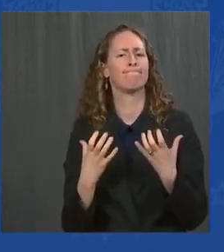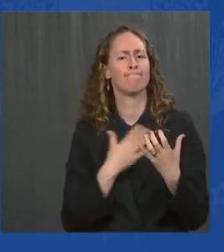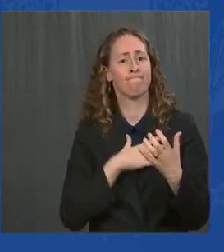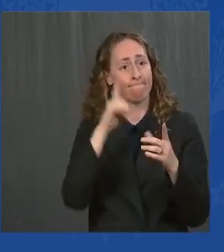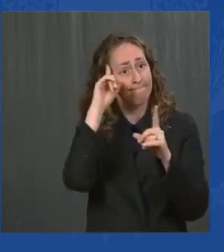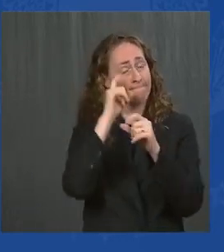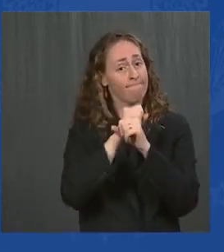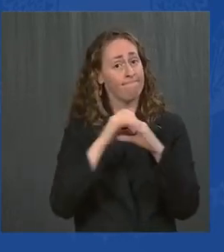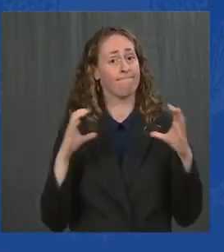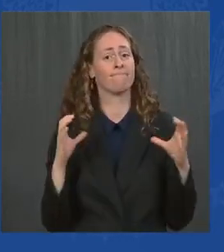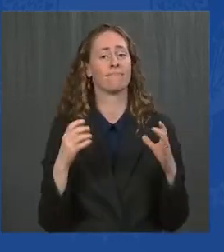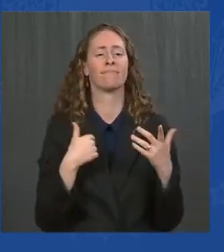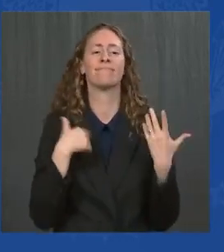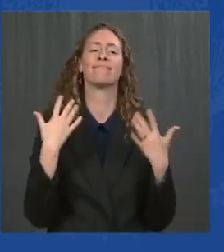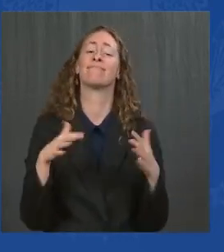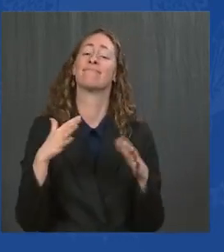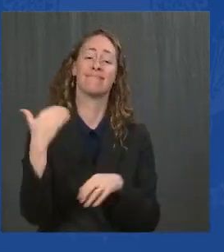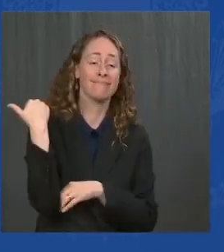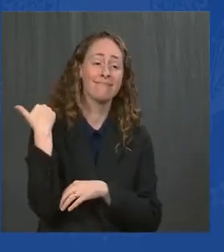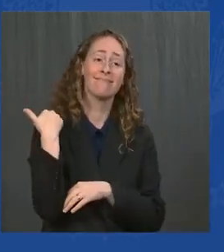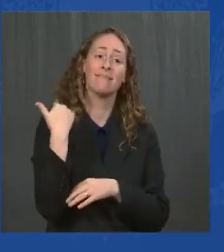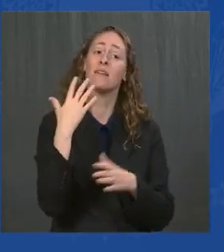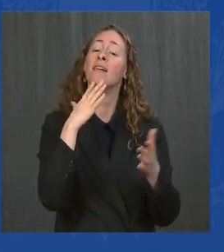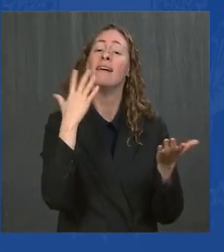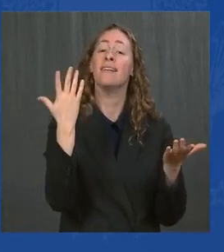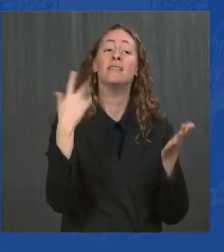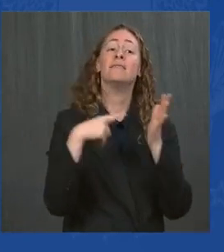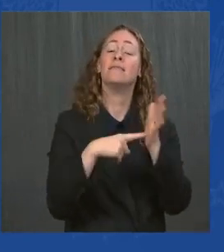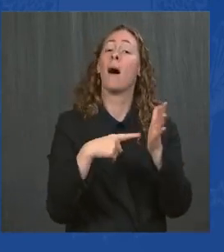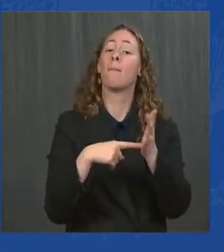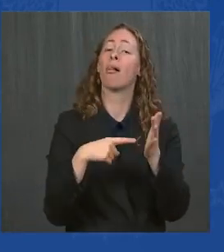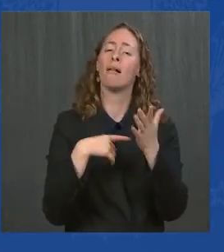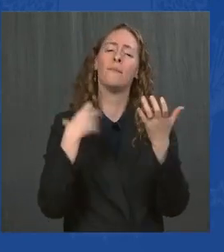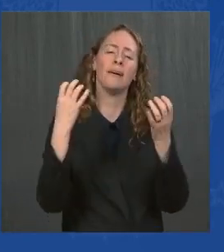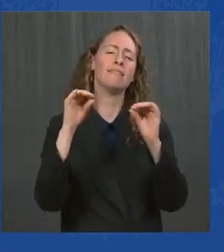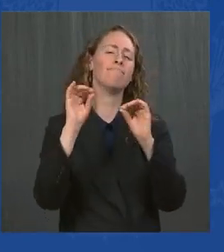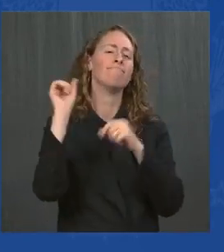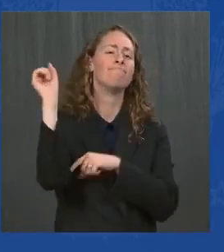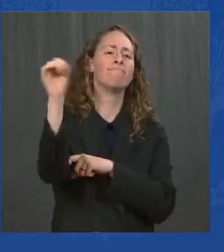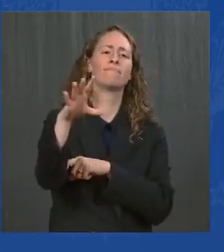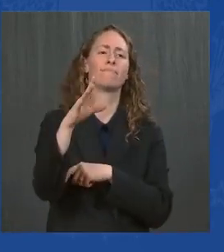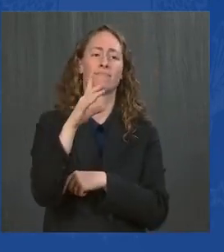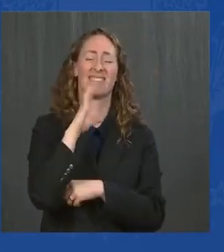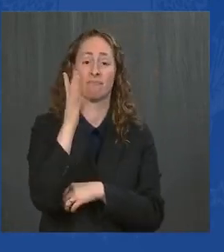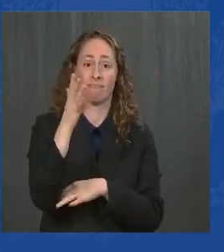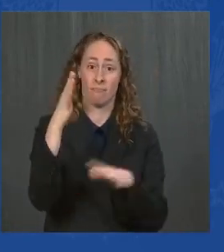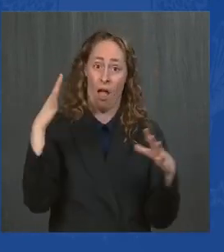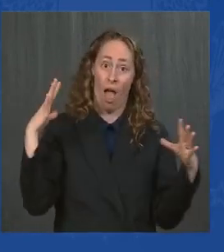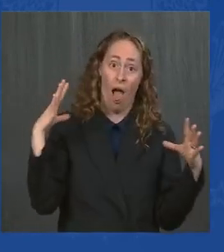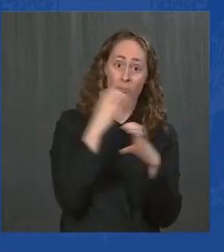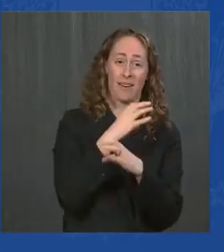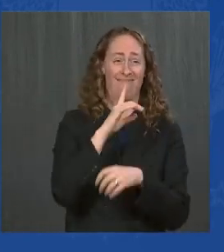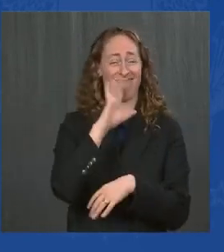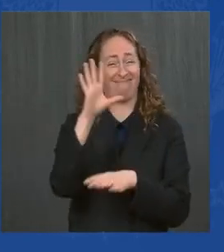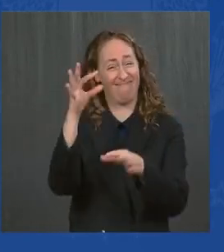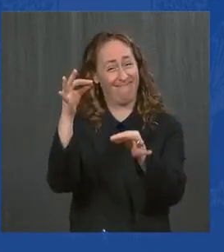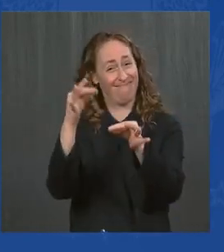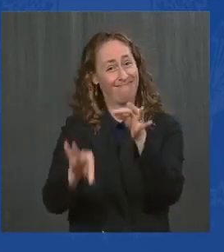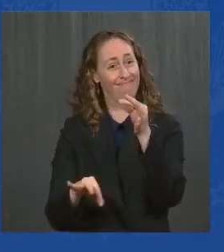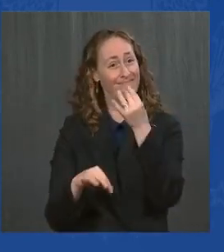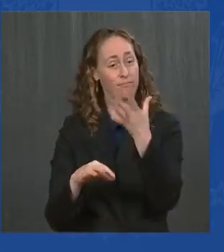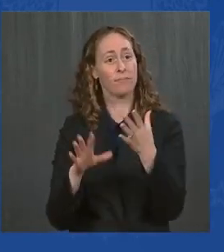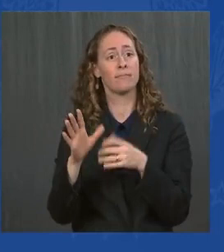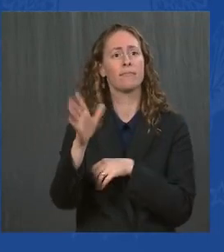it's the best example to make clear to people a very complicated notion. 55 of the largest corporations in